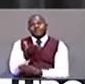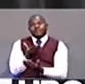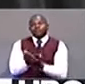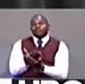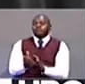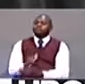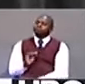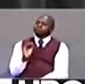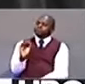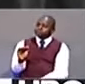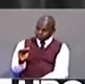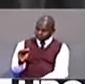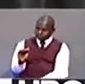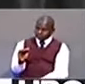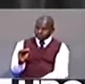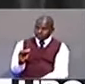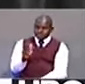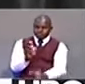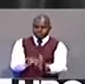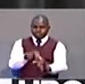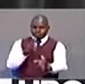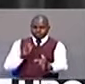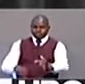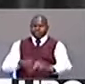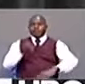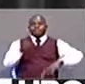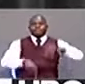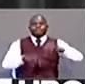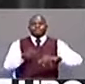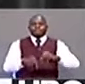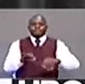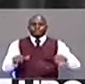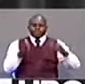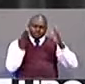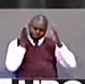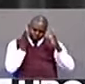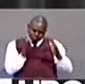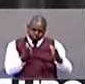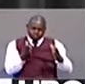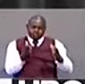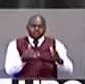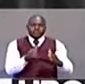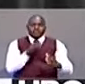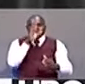him to leave politics and